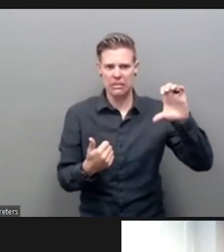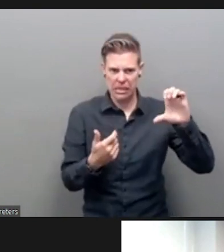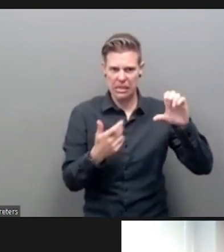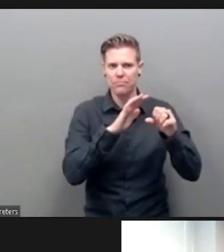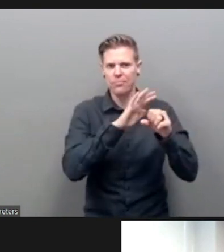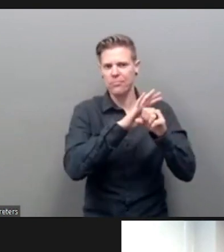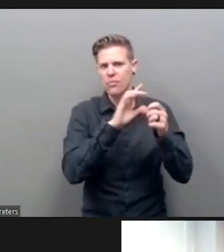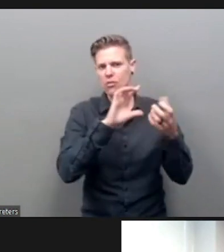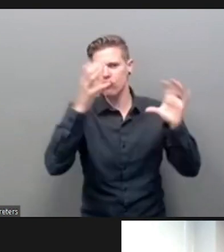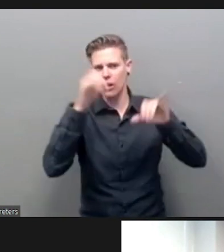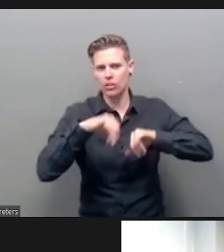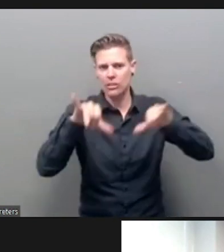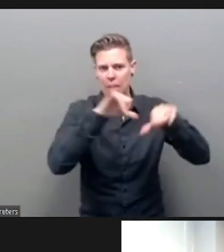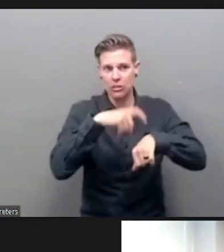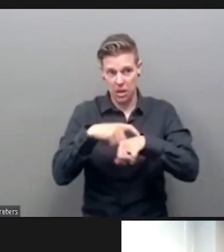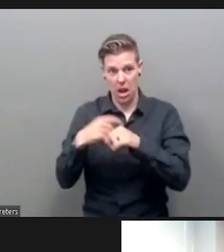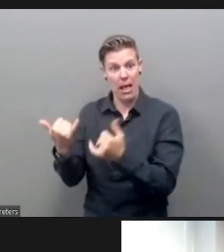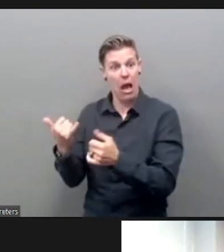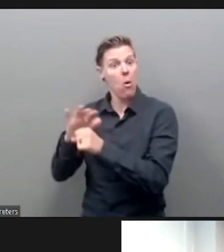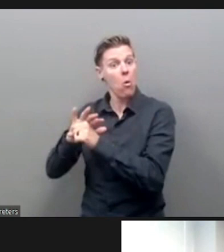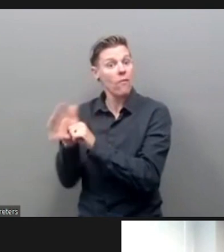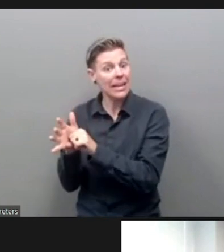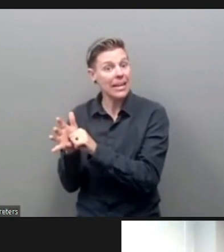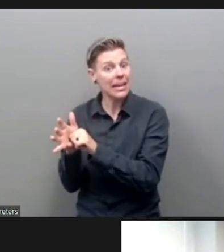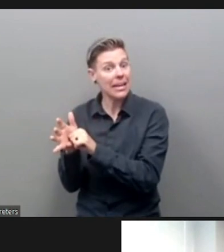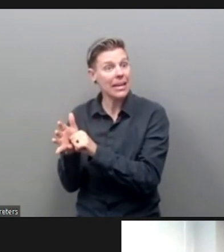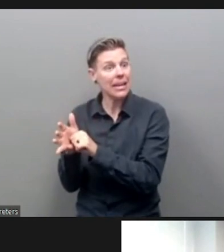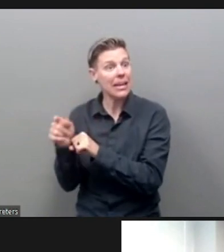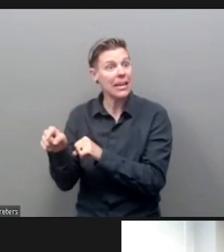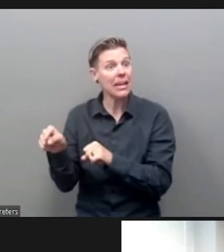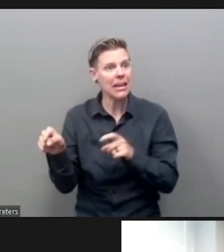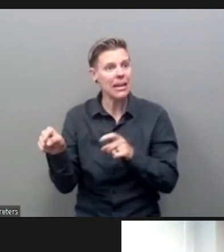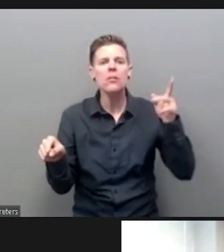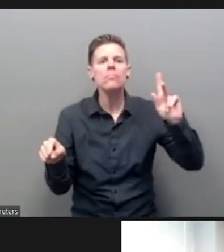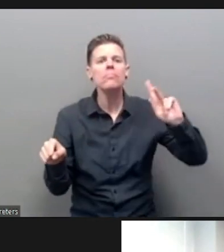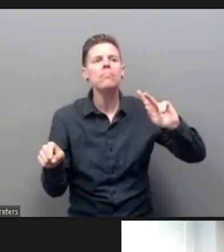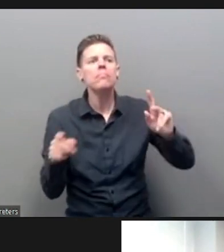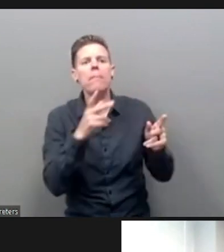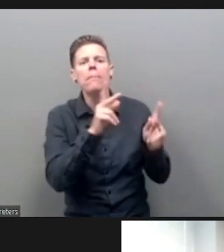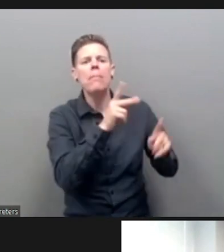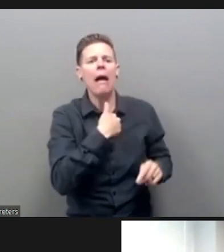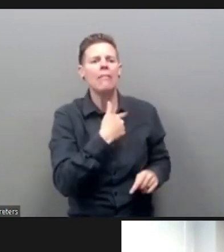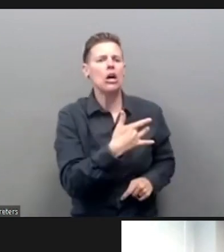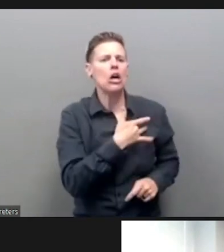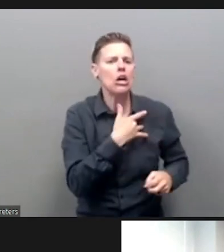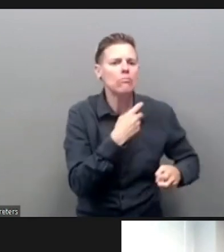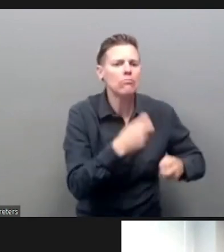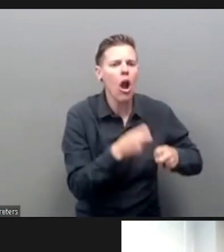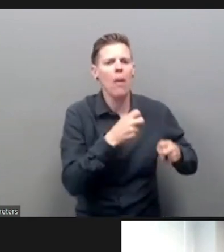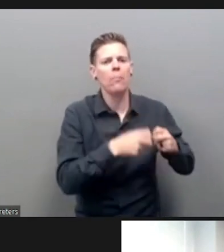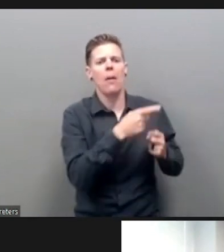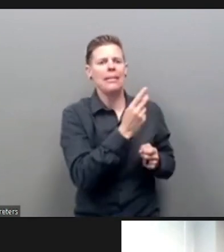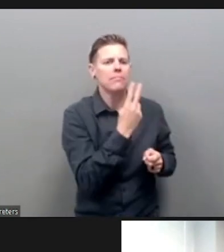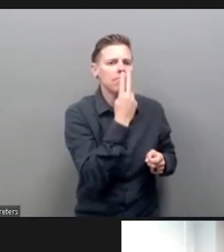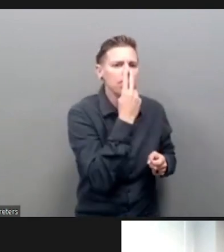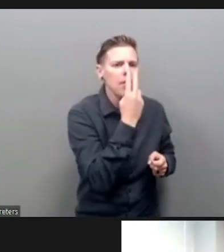other types of patients with heart problems, diabetes, all the things that I assume people are in with now? Where are the kind of